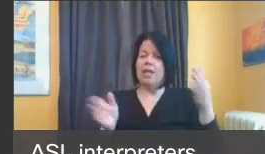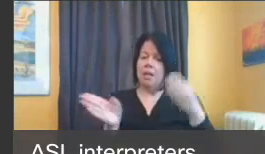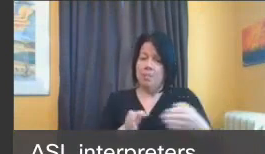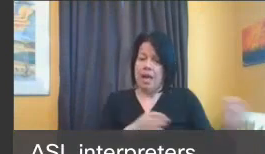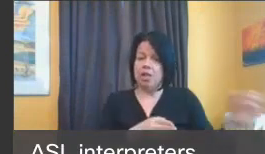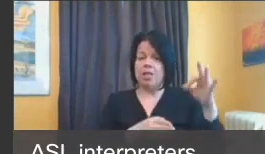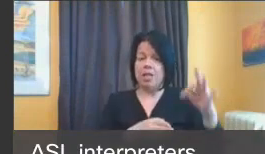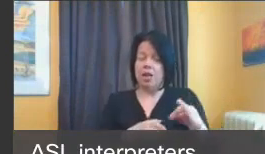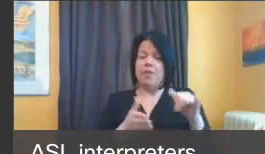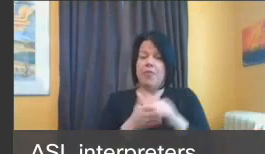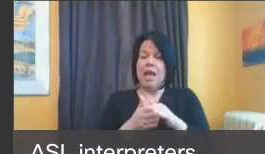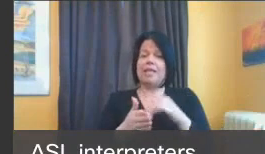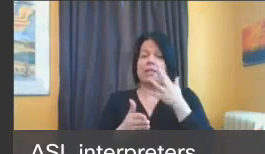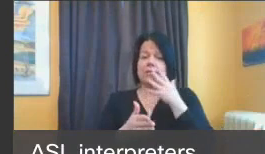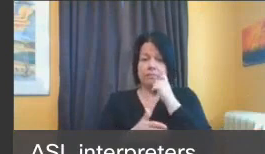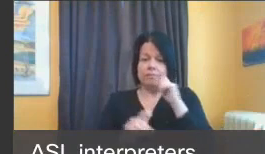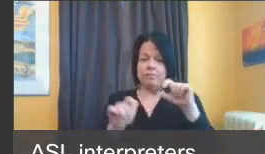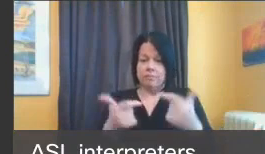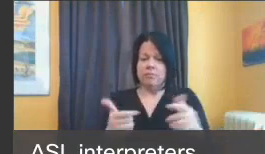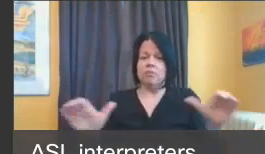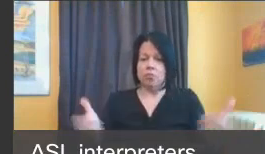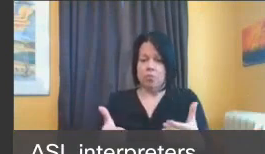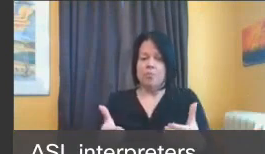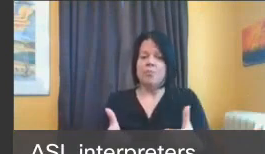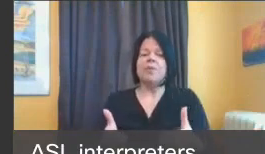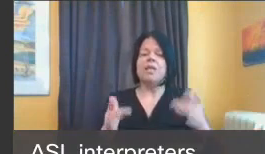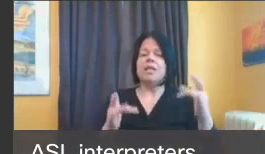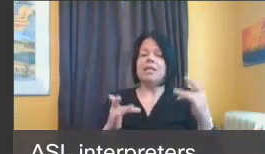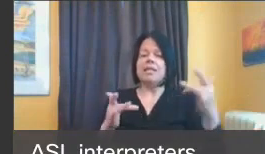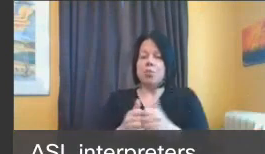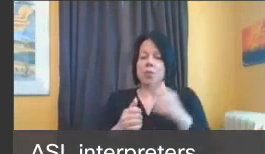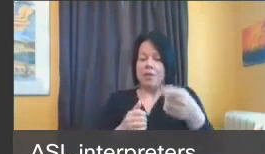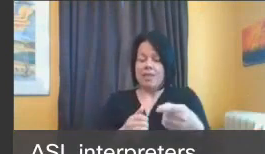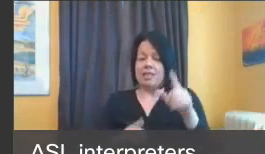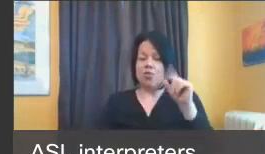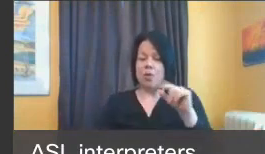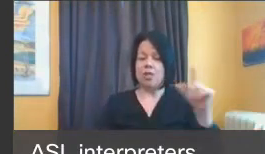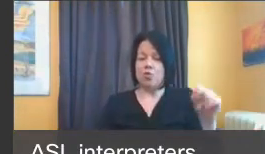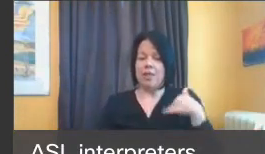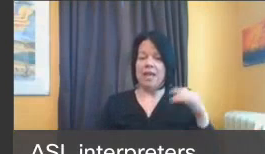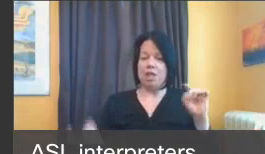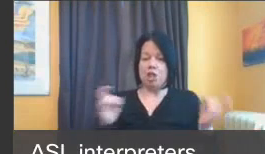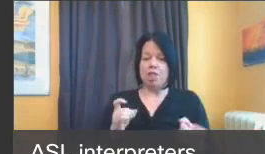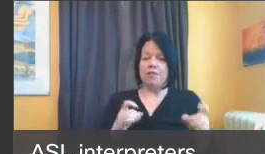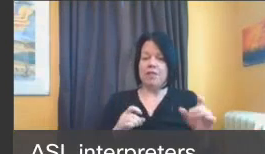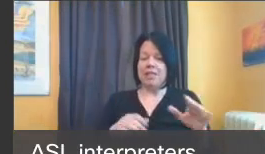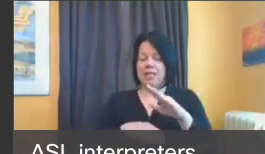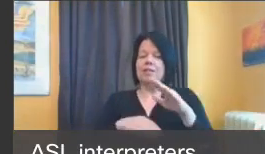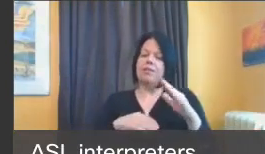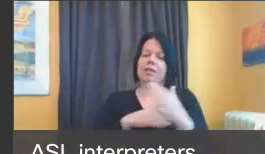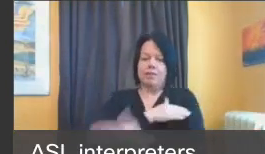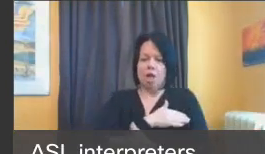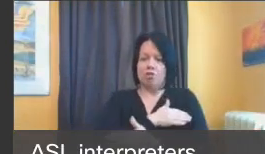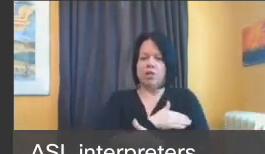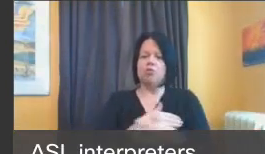historical efforts to suppress the vote. So consistent with this insight, in 2020, there was a shift nationwide in vote by mail in which